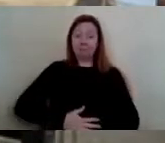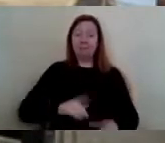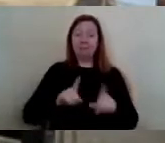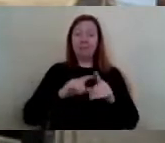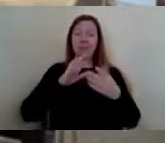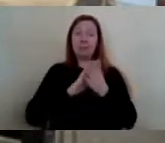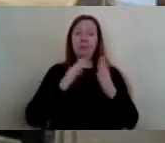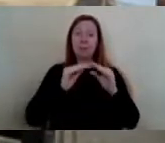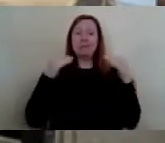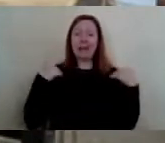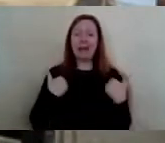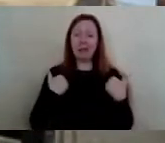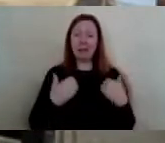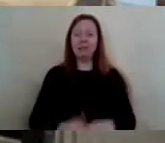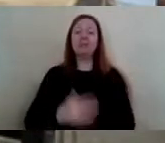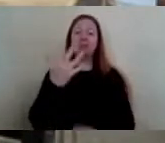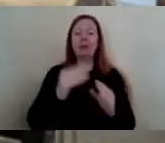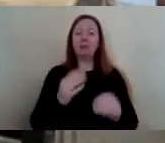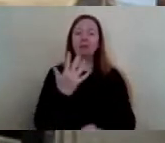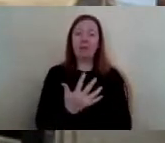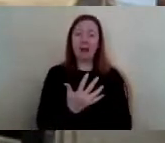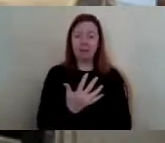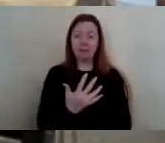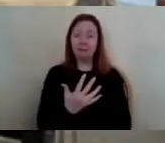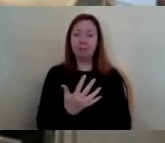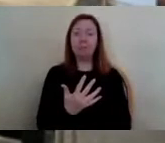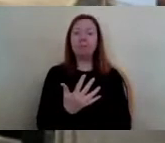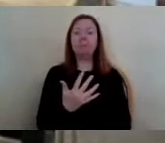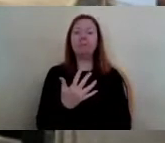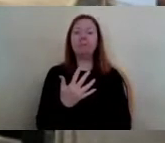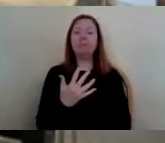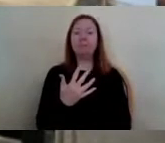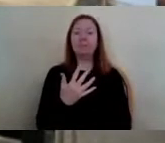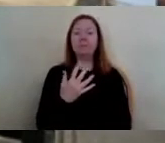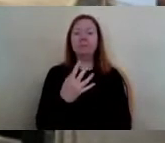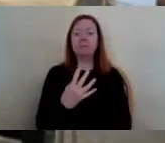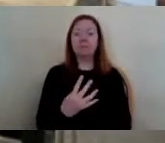bit tired. Here we go. 5 more, guys. Here's